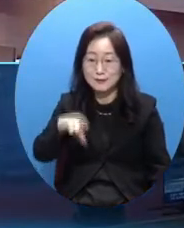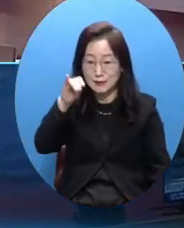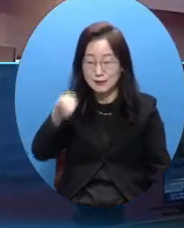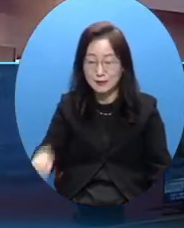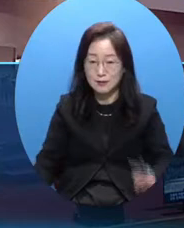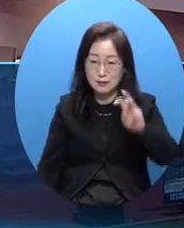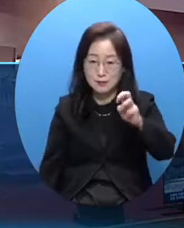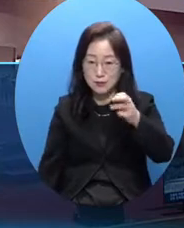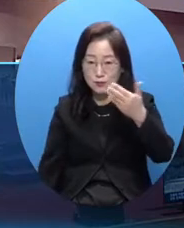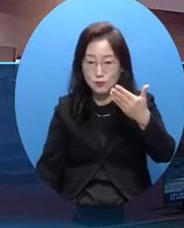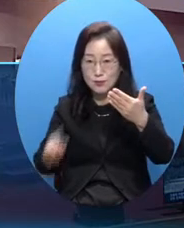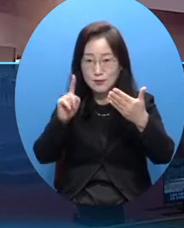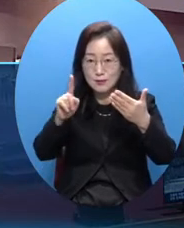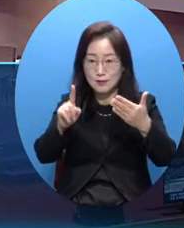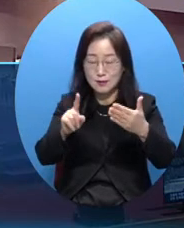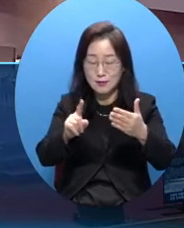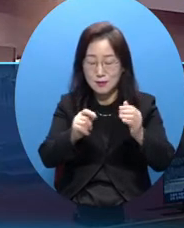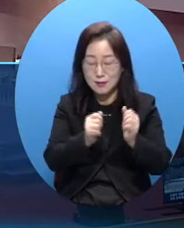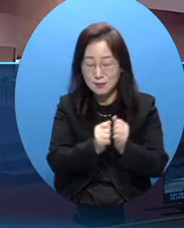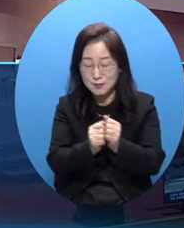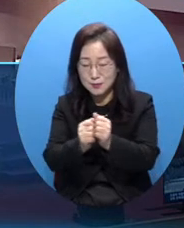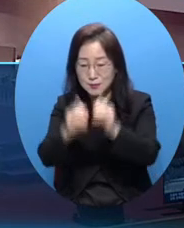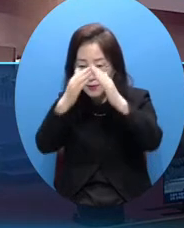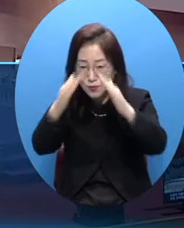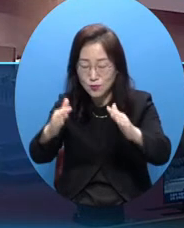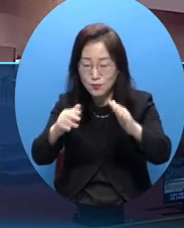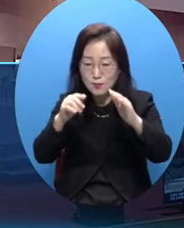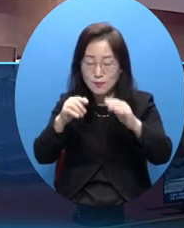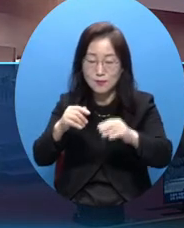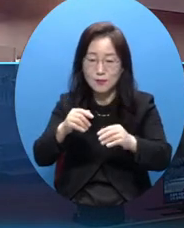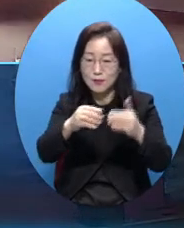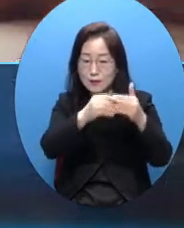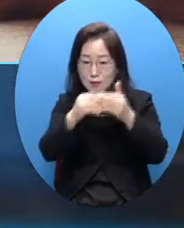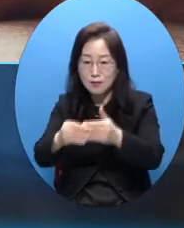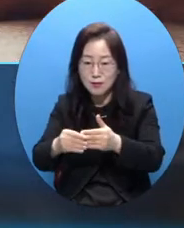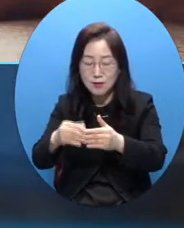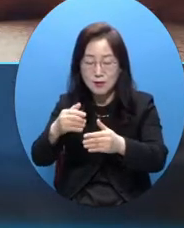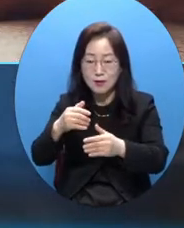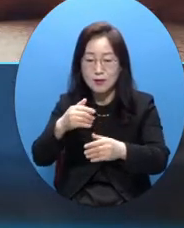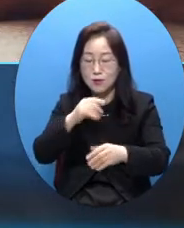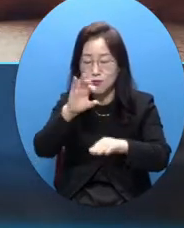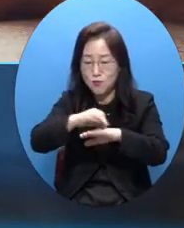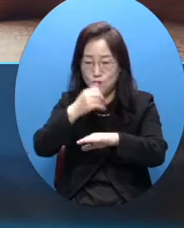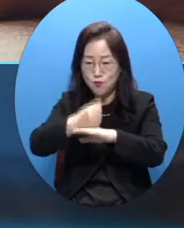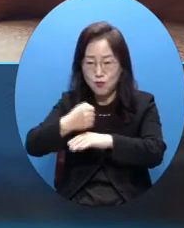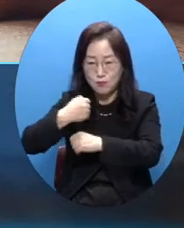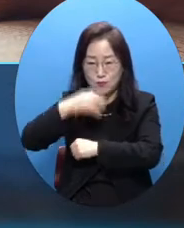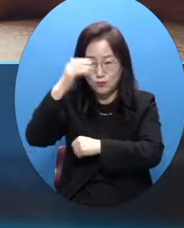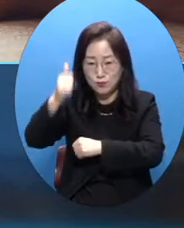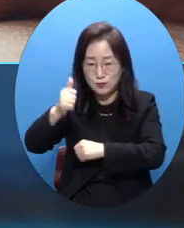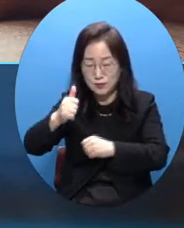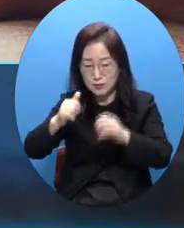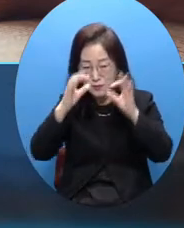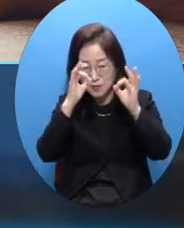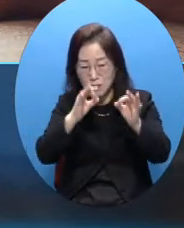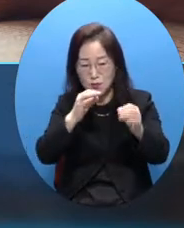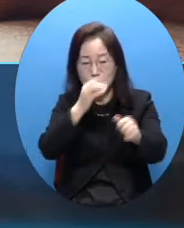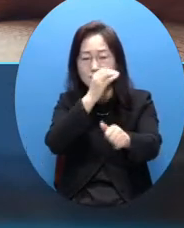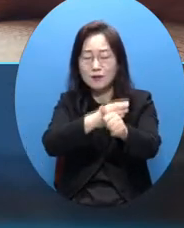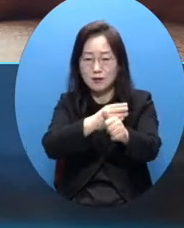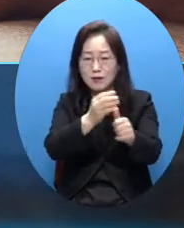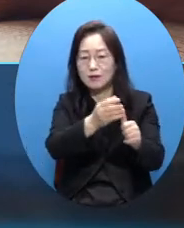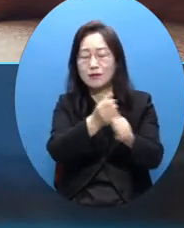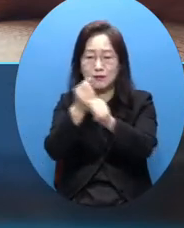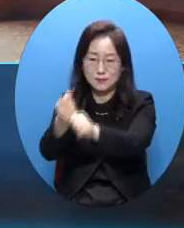didn't consider his hardship as obstacles Genesis 31 39 1 says now Joseph had been taken down to Egypt potiphar in